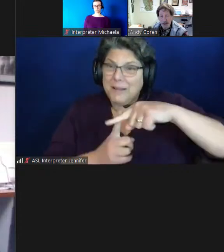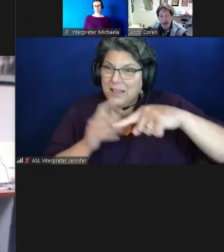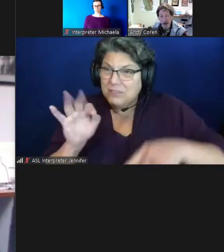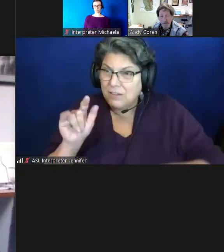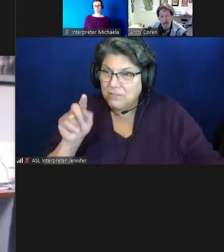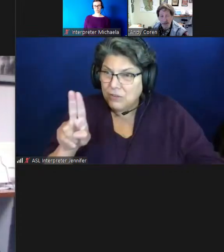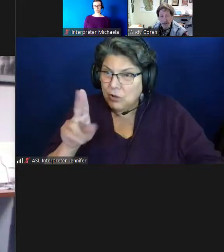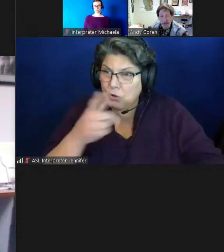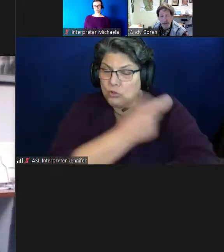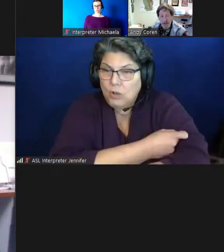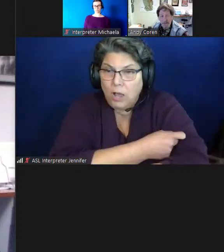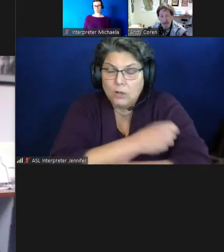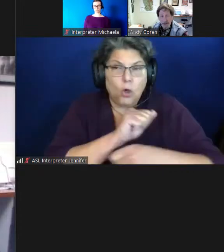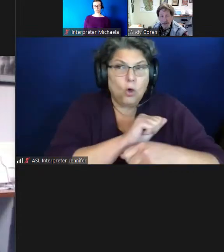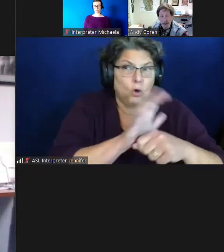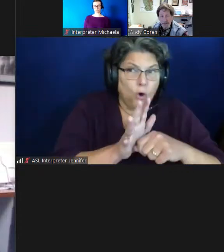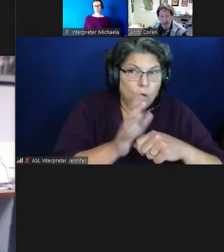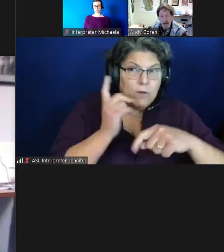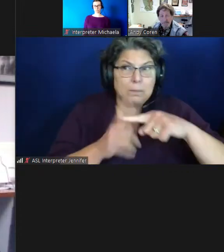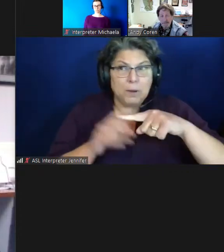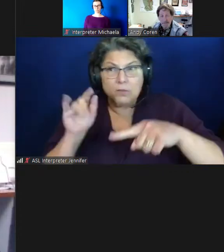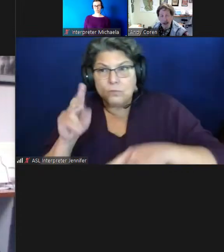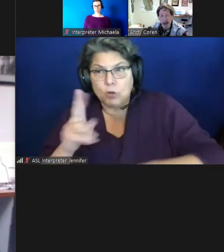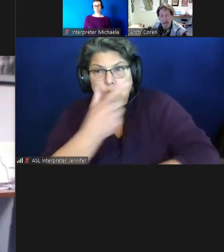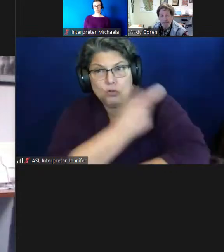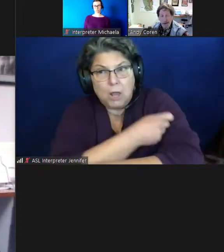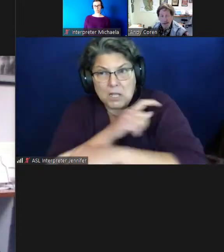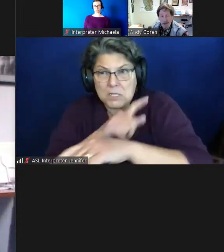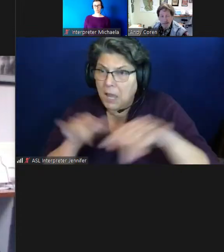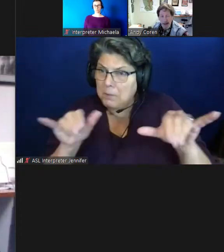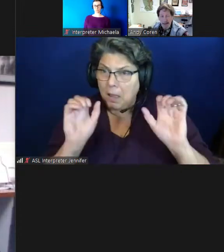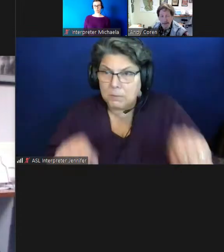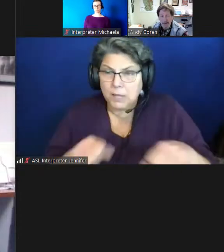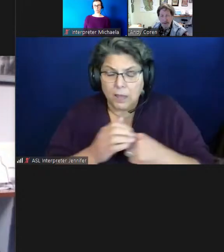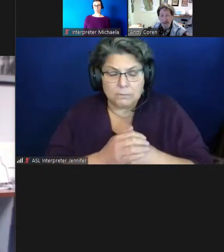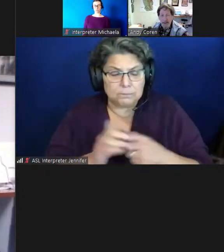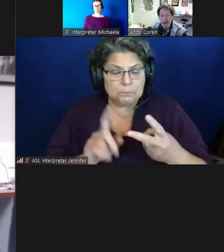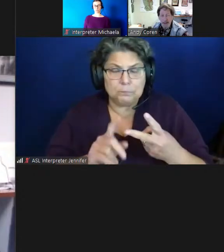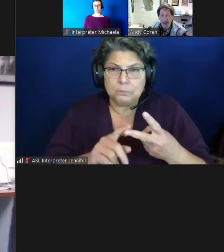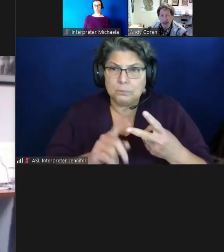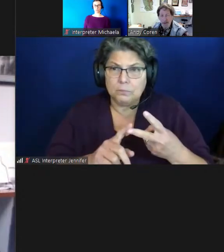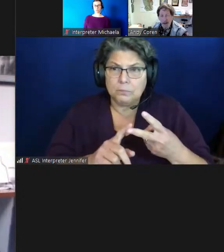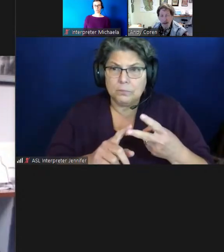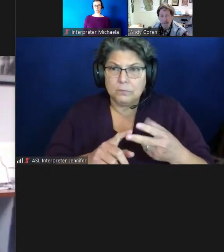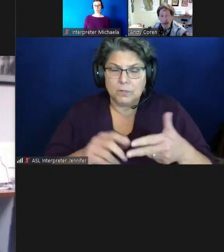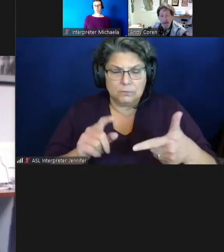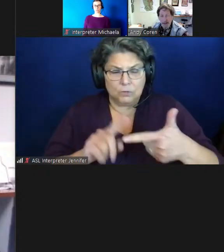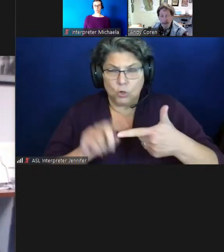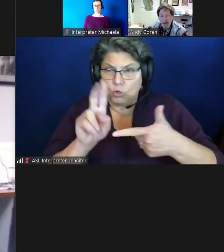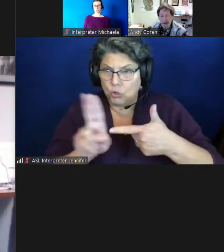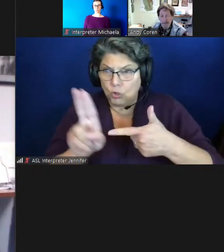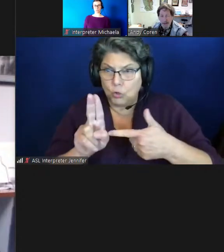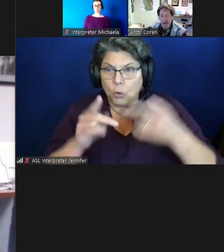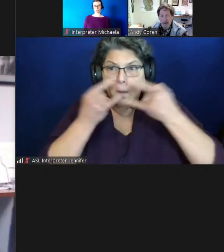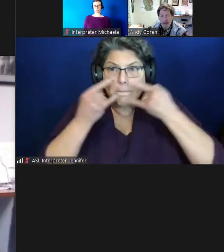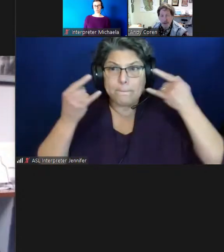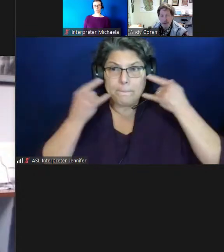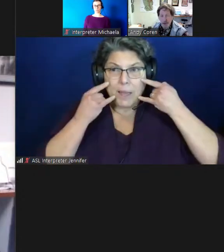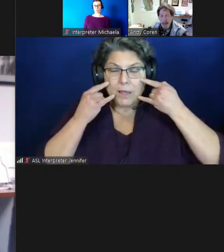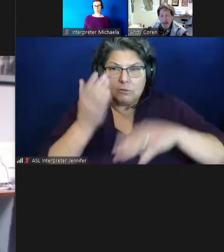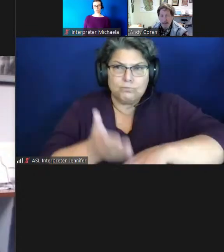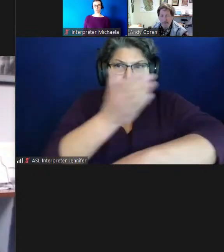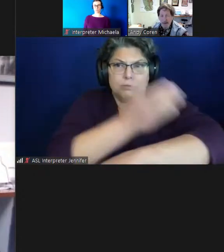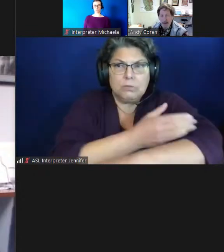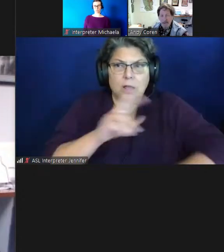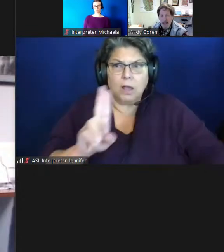you're getting your COVID vaccines. They can be done at the same time. Upgrade your masks. High quality masks, including the medical masks